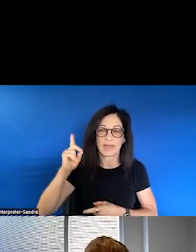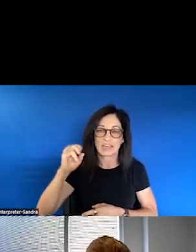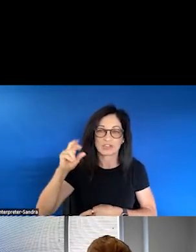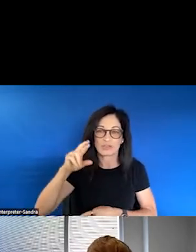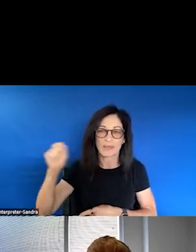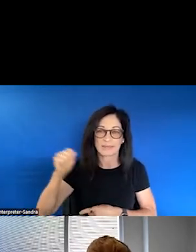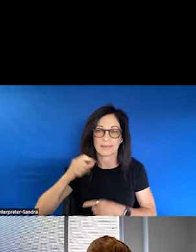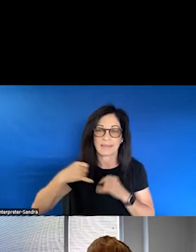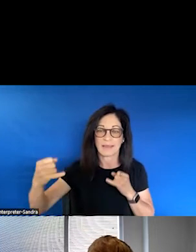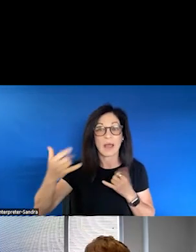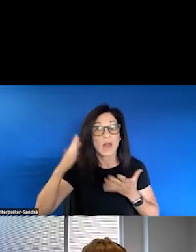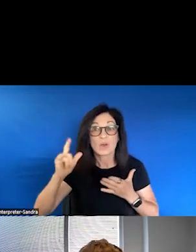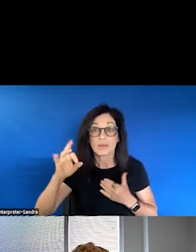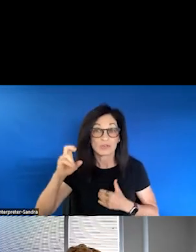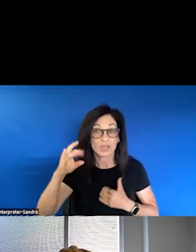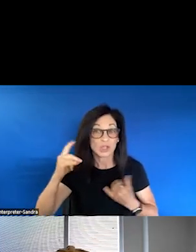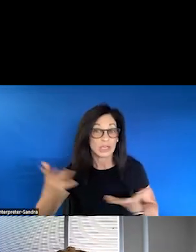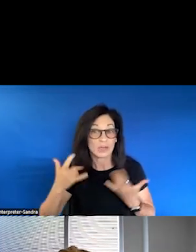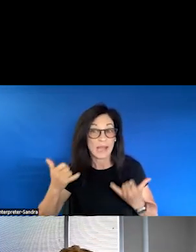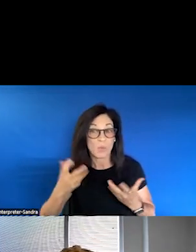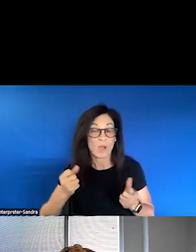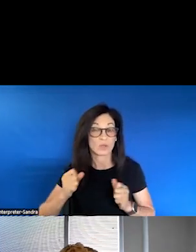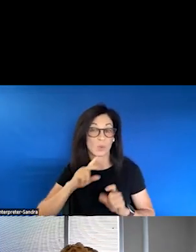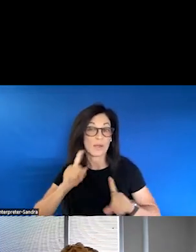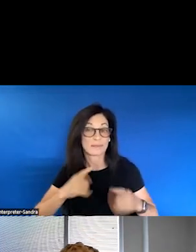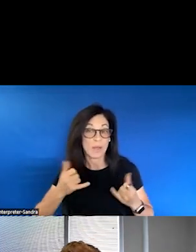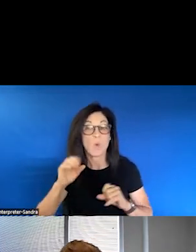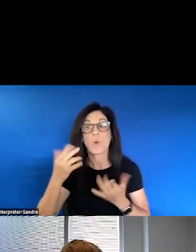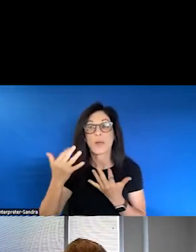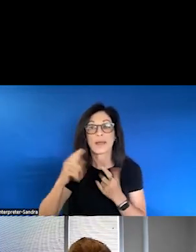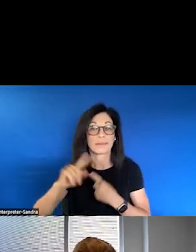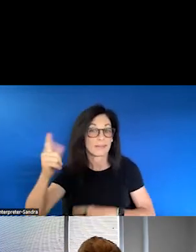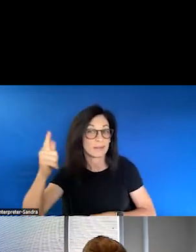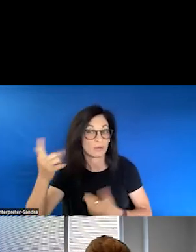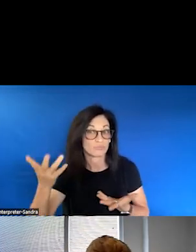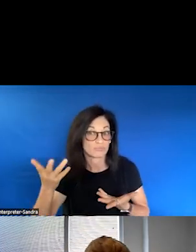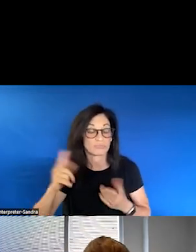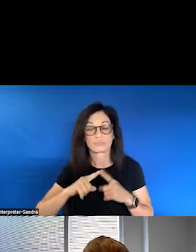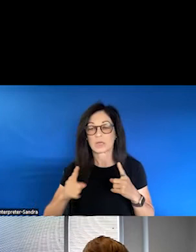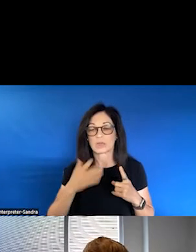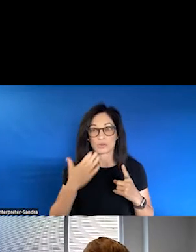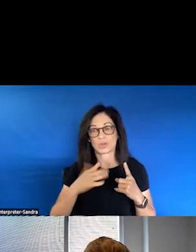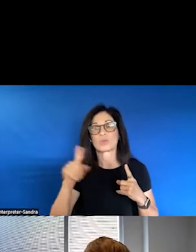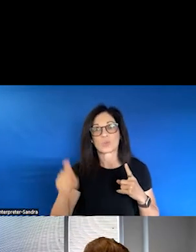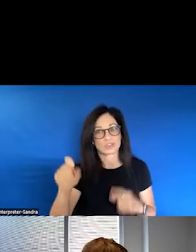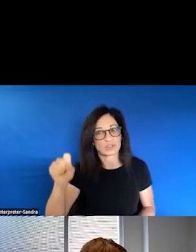on and wants to weigh in on that now, or we can save that to a little bit later. But a good question.